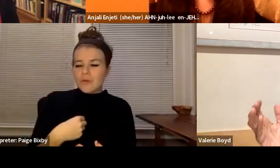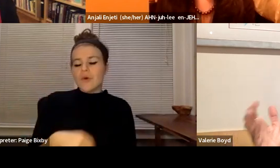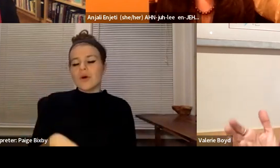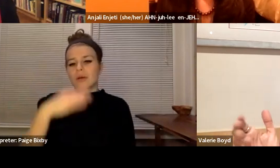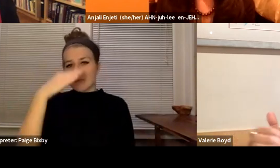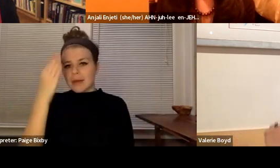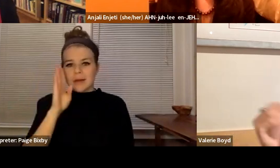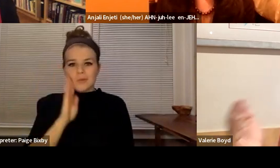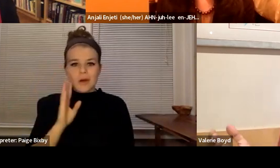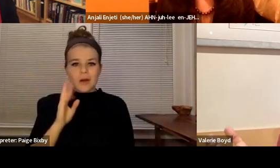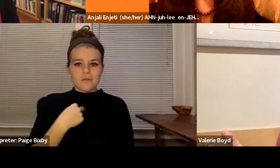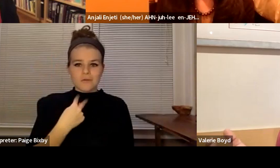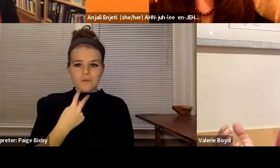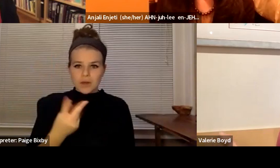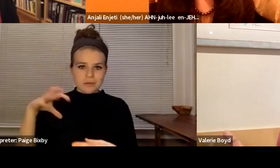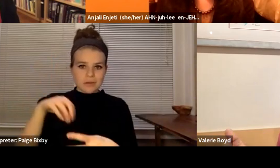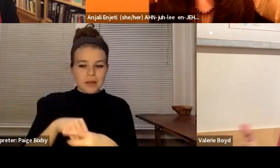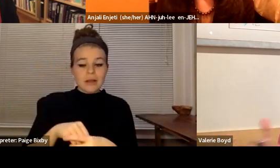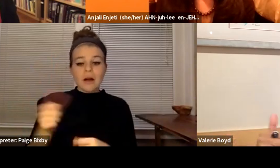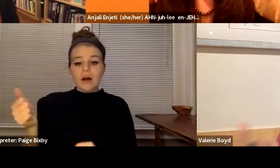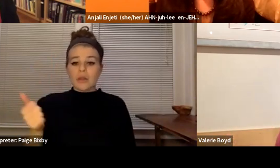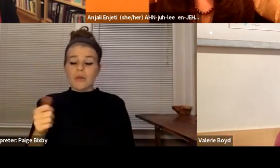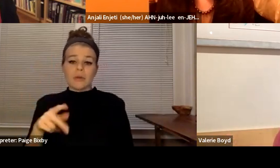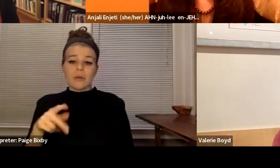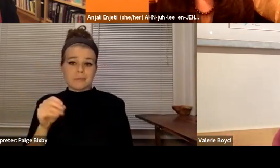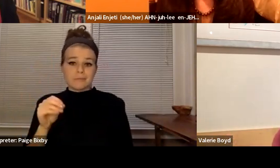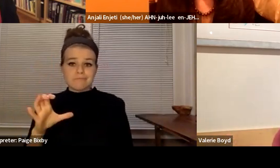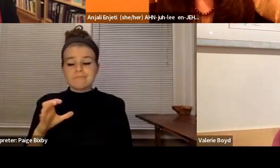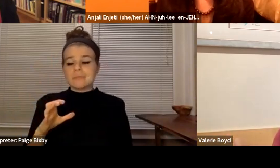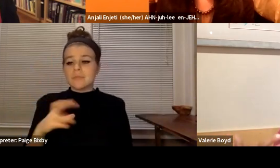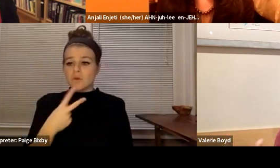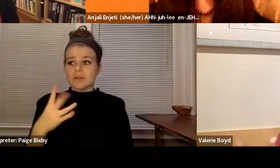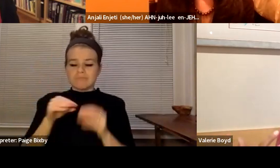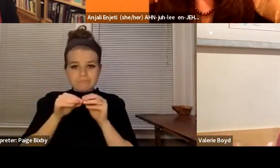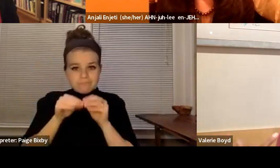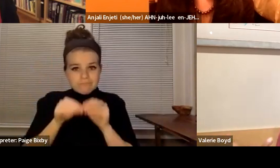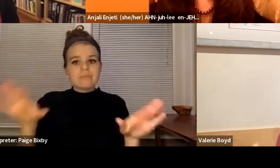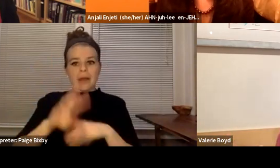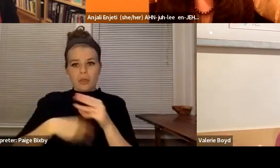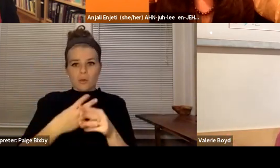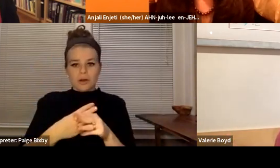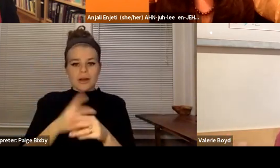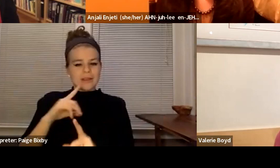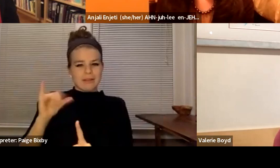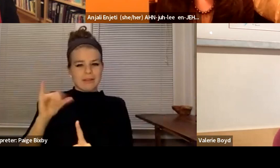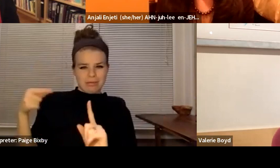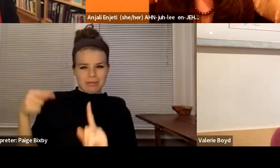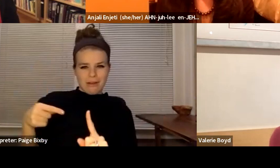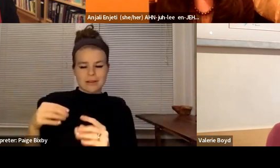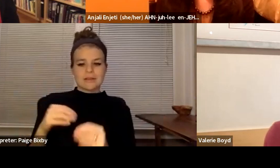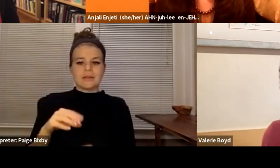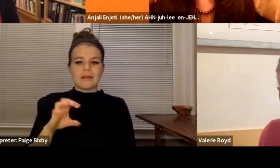voices and other people of color's voices out into the world. And I think that's what editors of color can do.